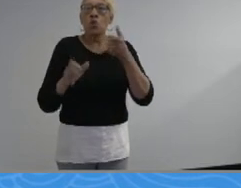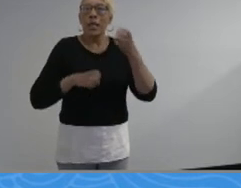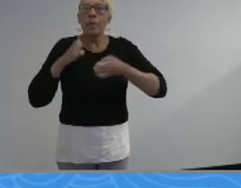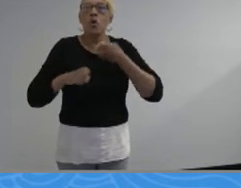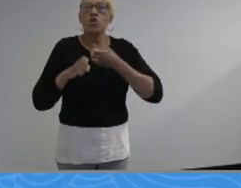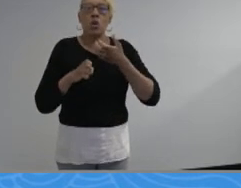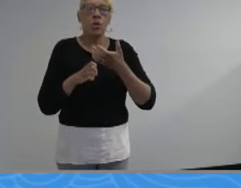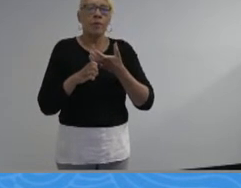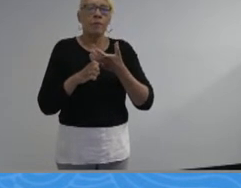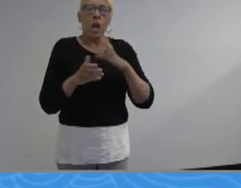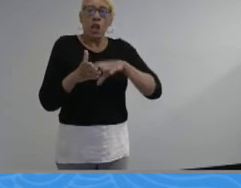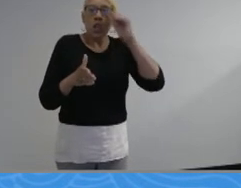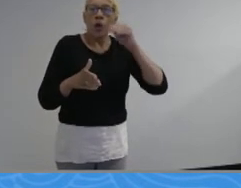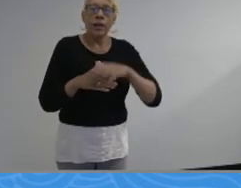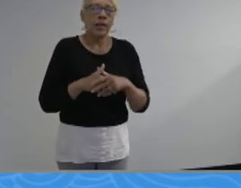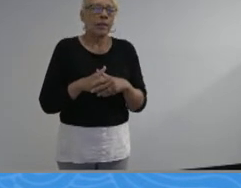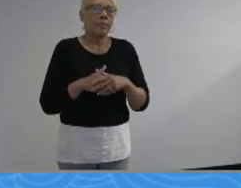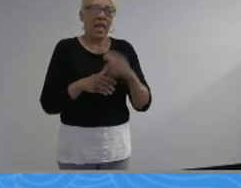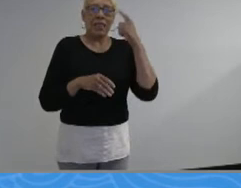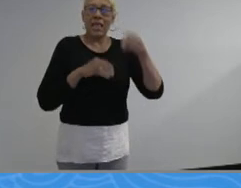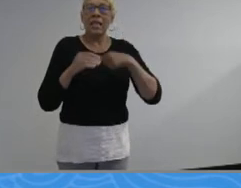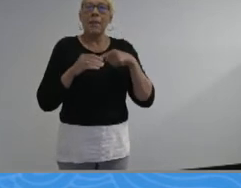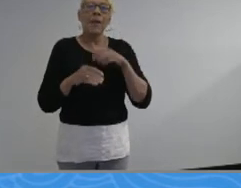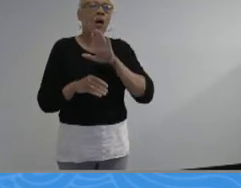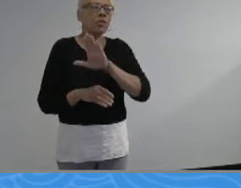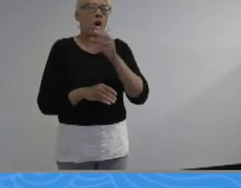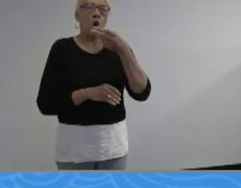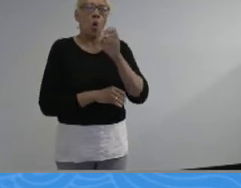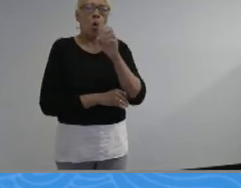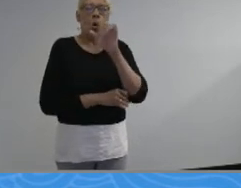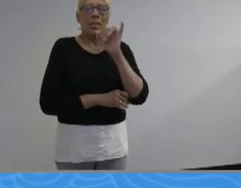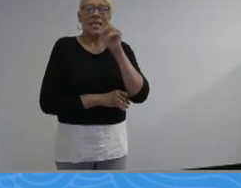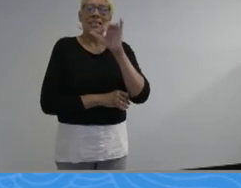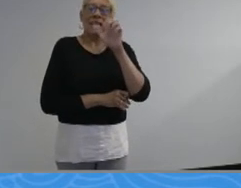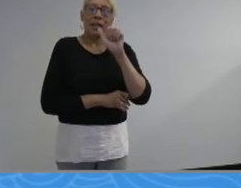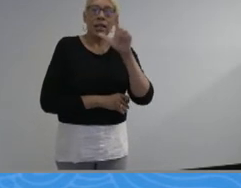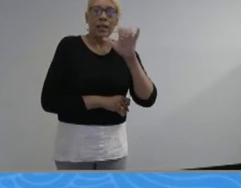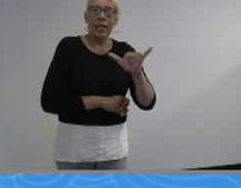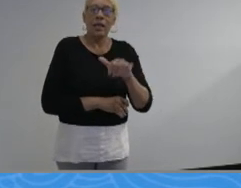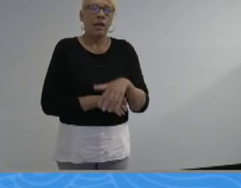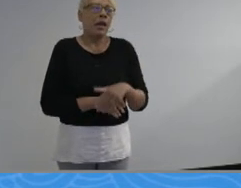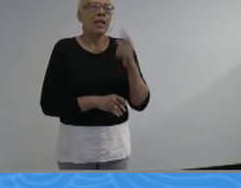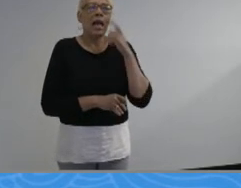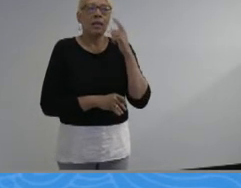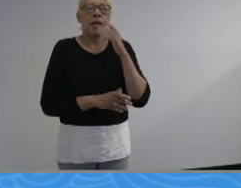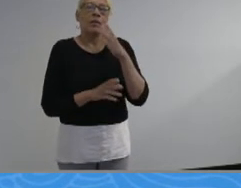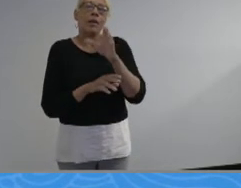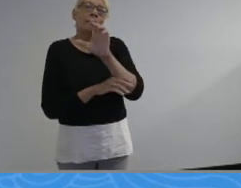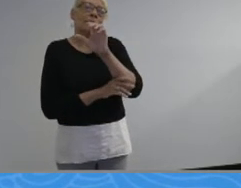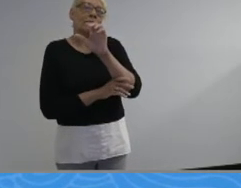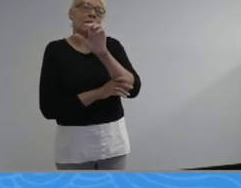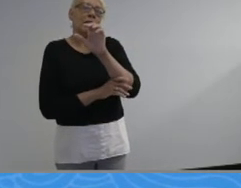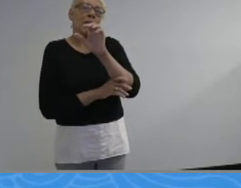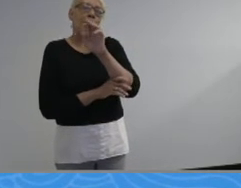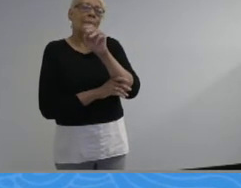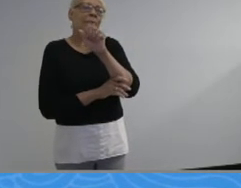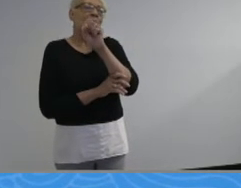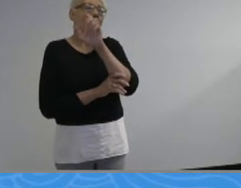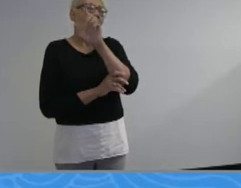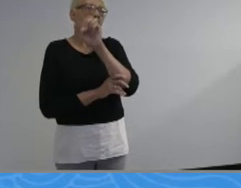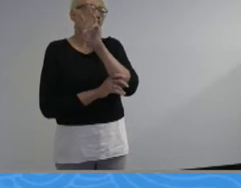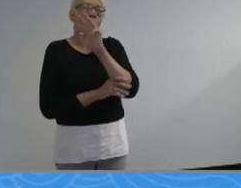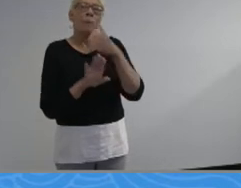students holistically to make sure that they can Maslow before they bloom. I think that's so important. I appreciate you all being on board with that. So